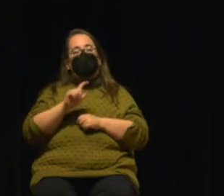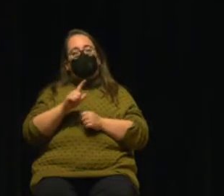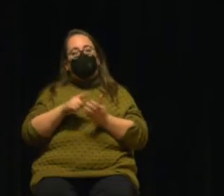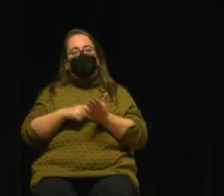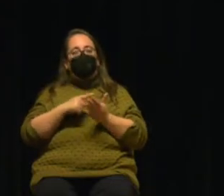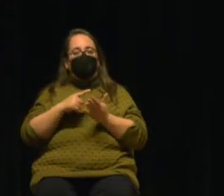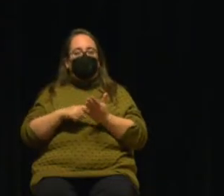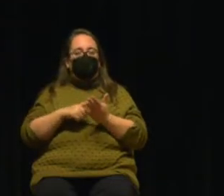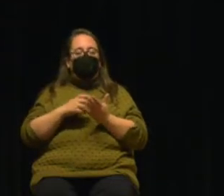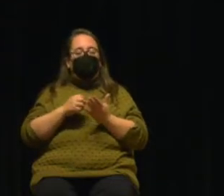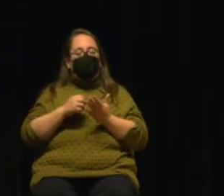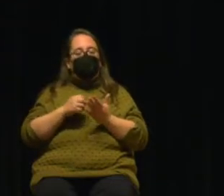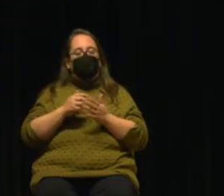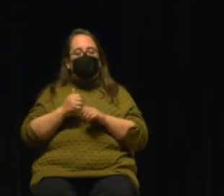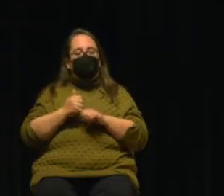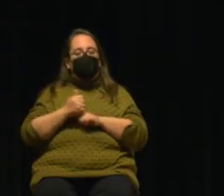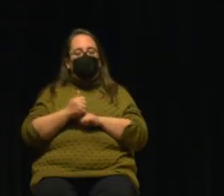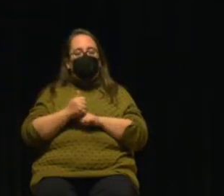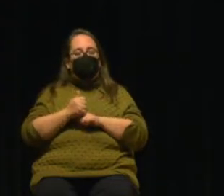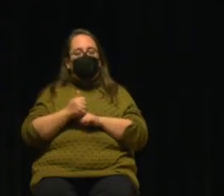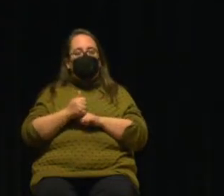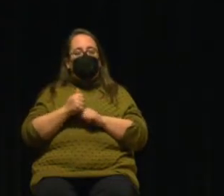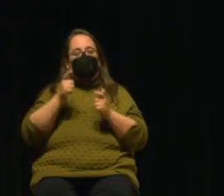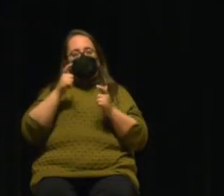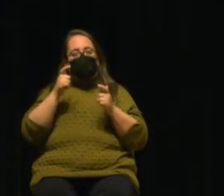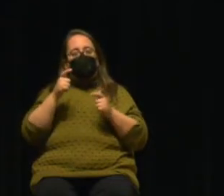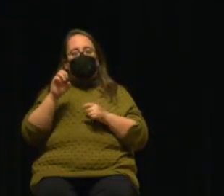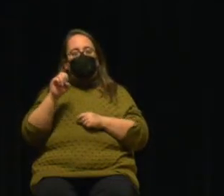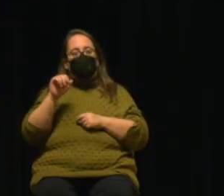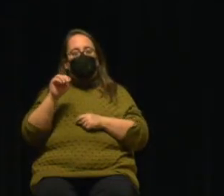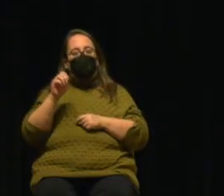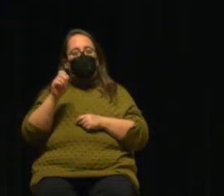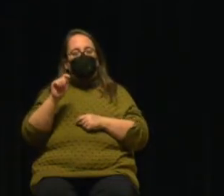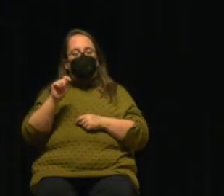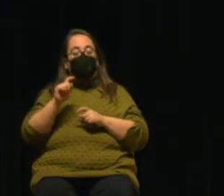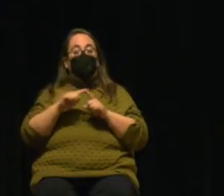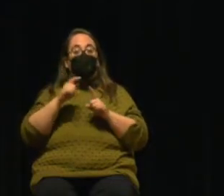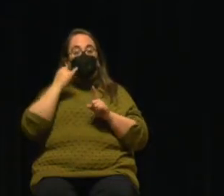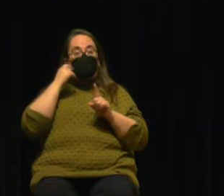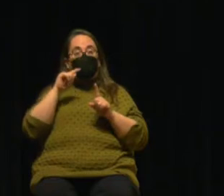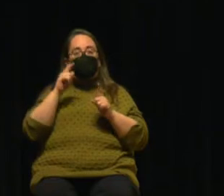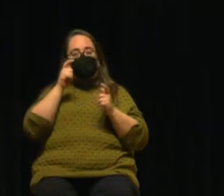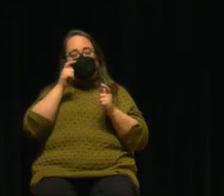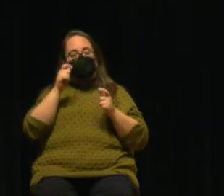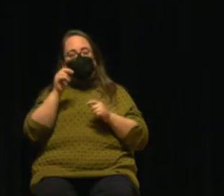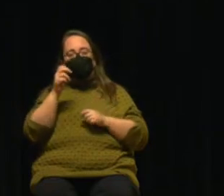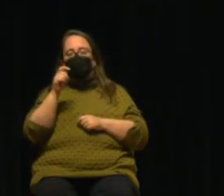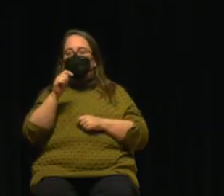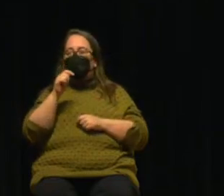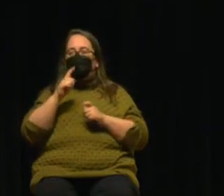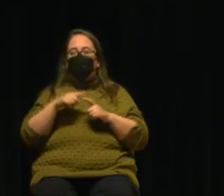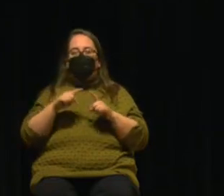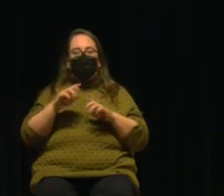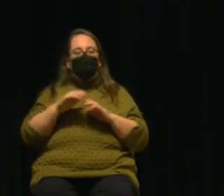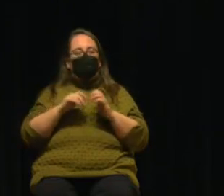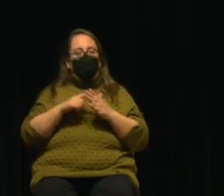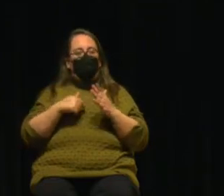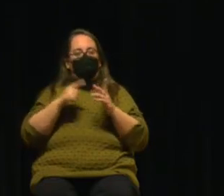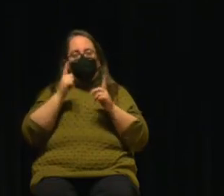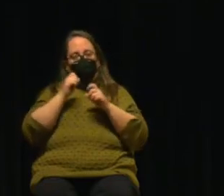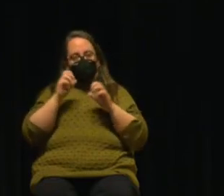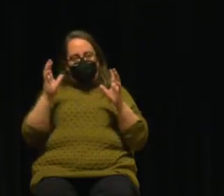and has sometimes been accused of being an elitist. But if he's an elitist, it is not the sort of elitist that we